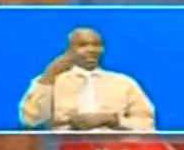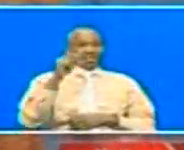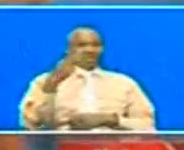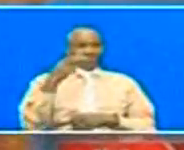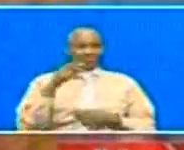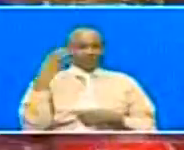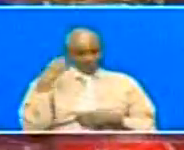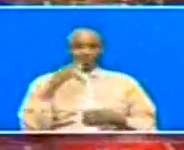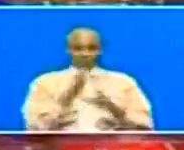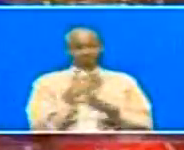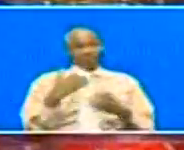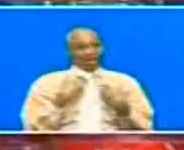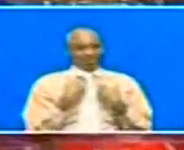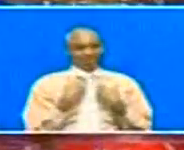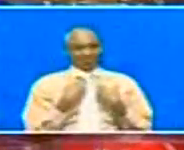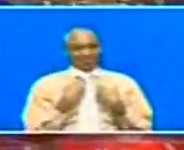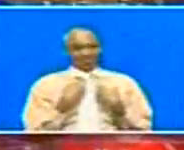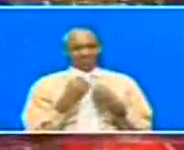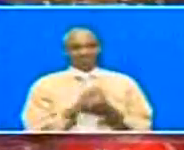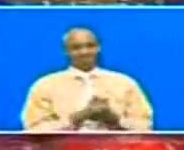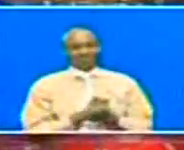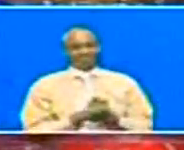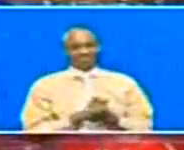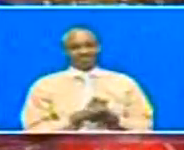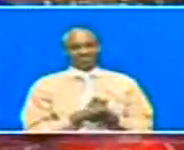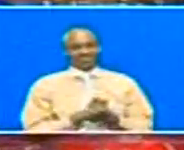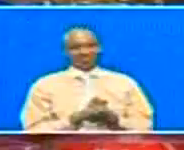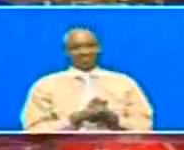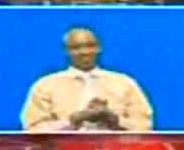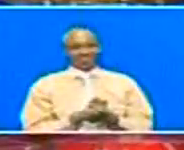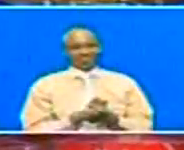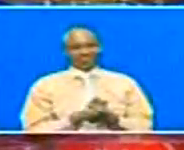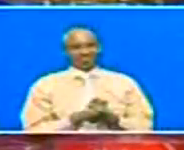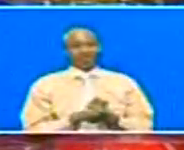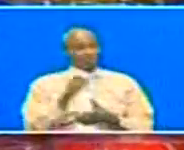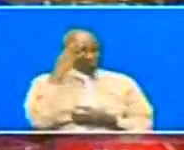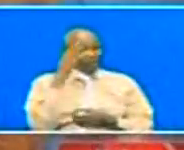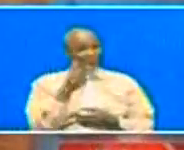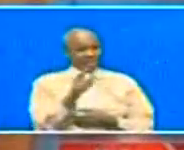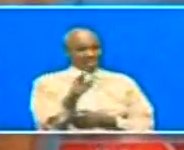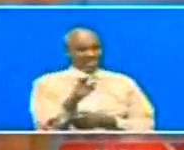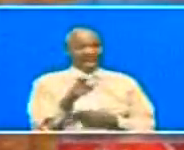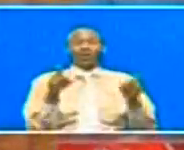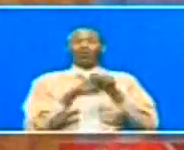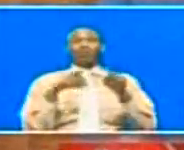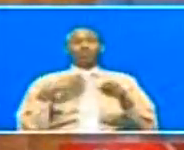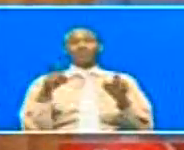Long time ago. Oh, yeah. Ta-ra-ra-ra-ra. Yes. Ta-ra-ra-ra-ra. Yeah. You know? And then